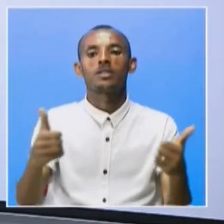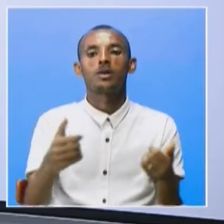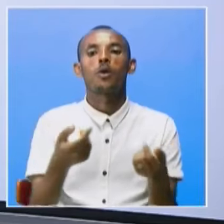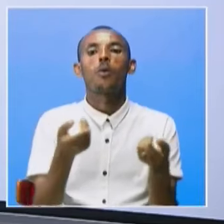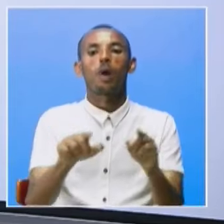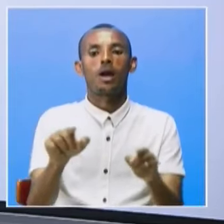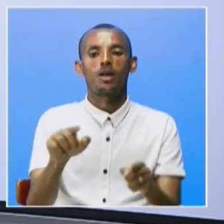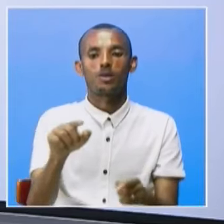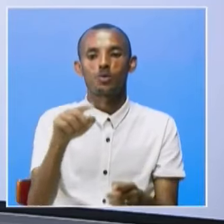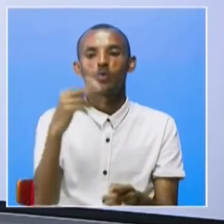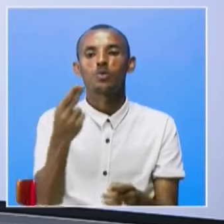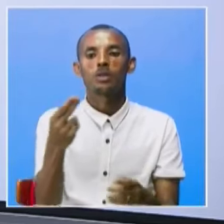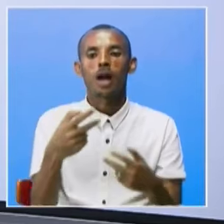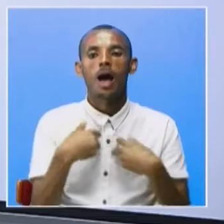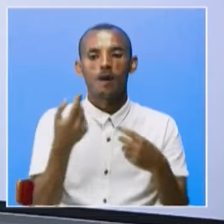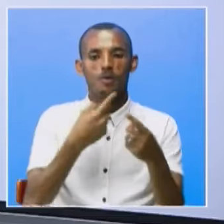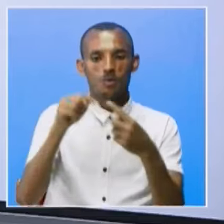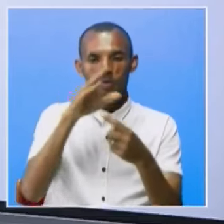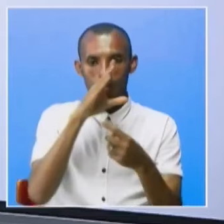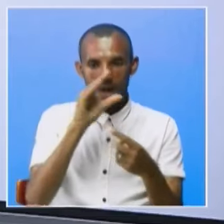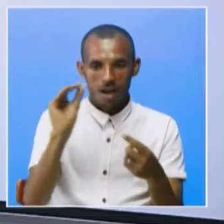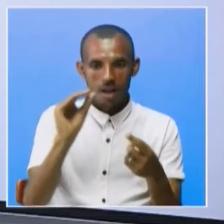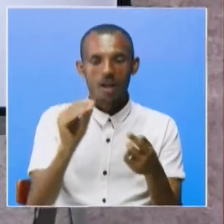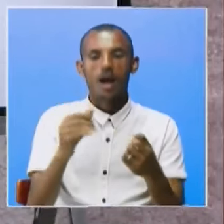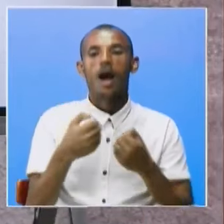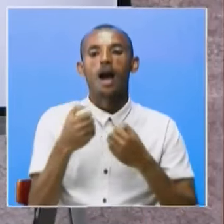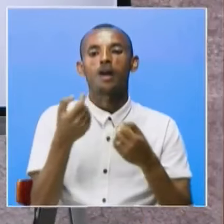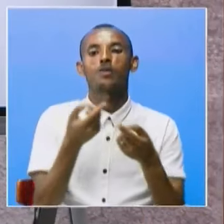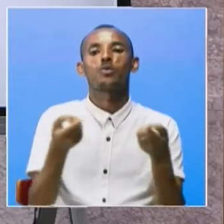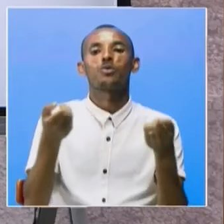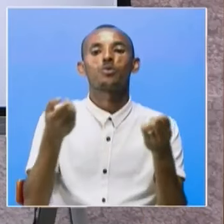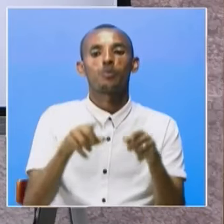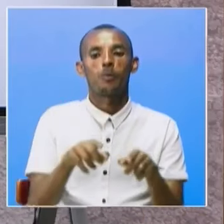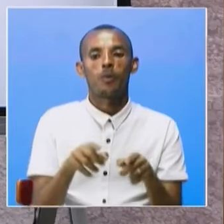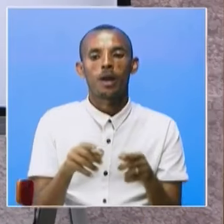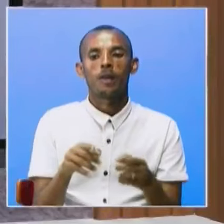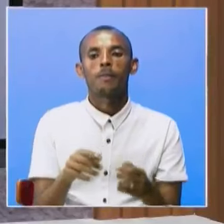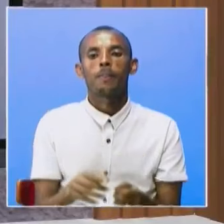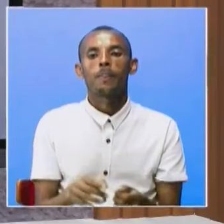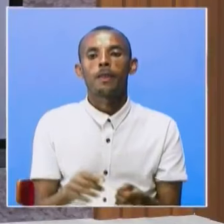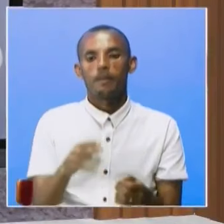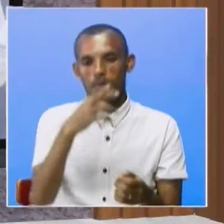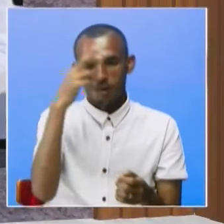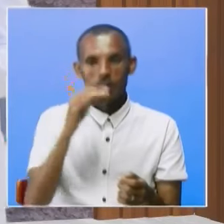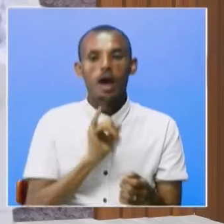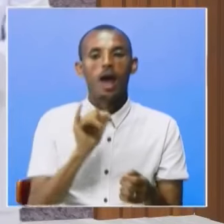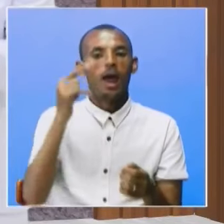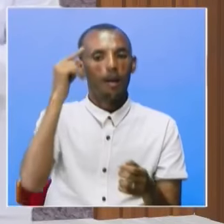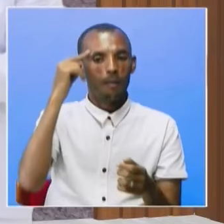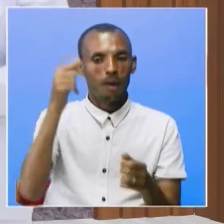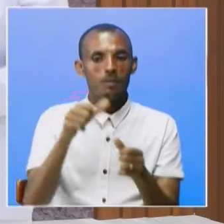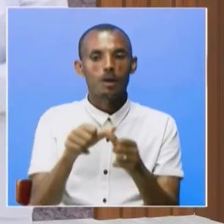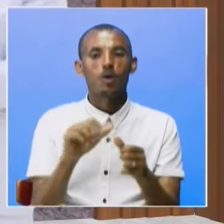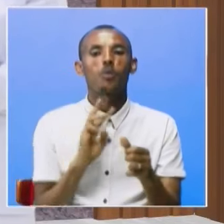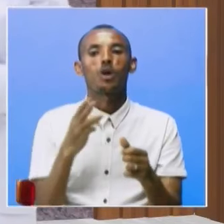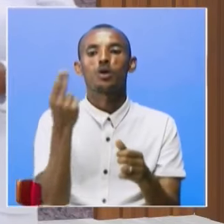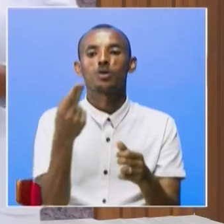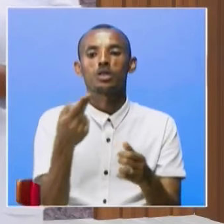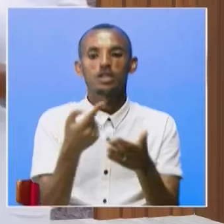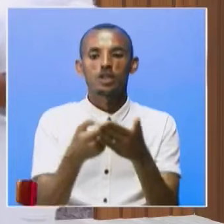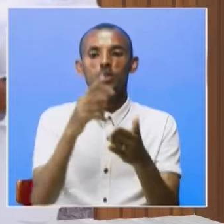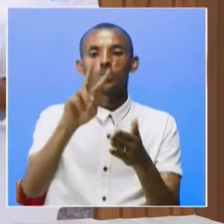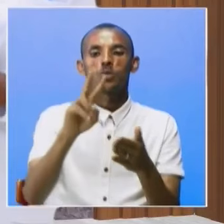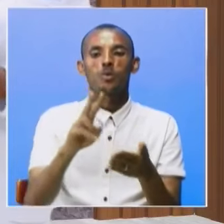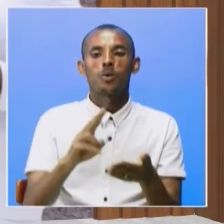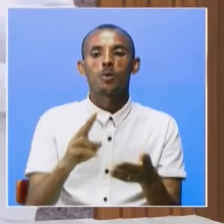to use have to and when to use has to? Because I remember we have seen these two words when we were